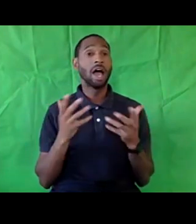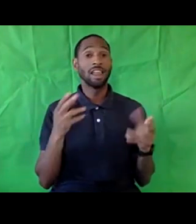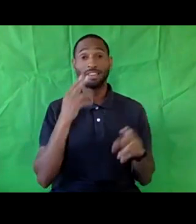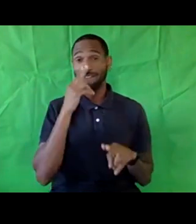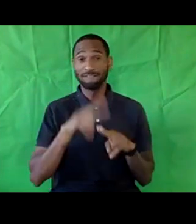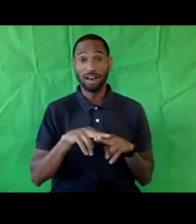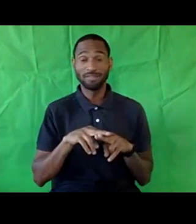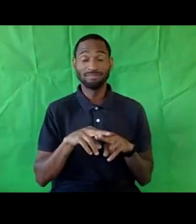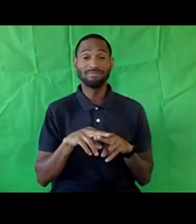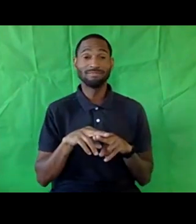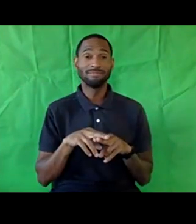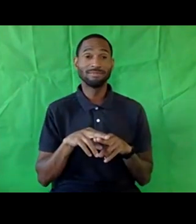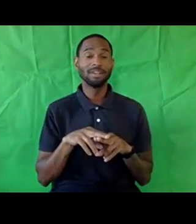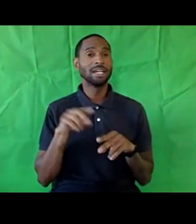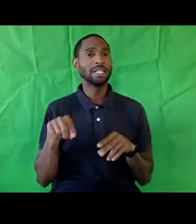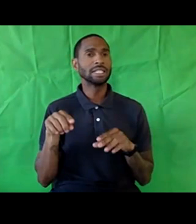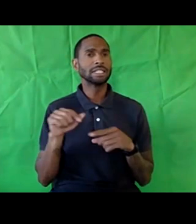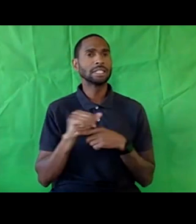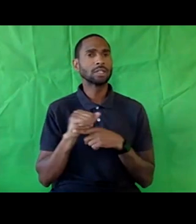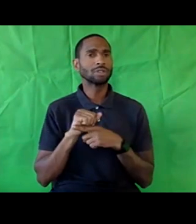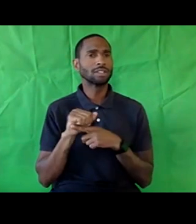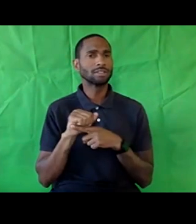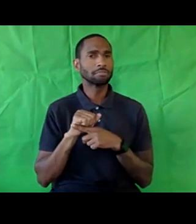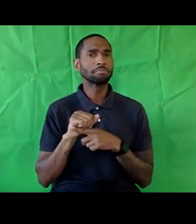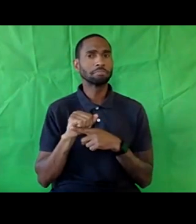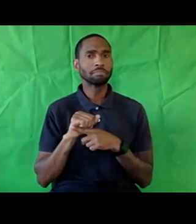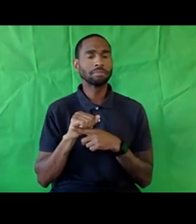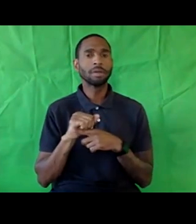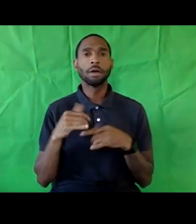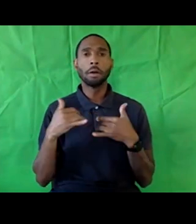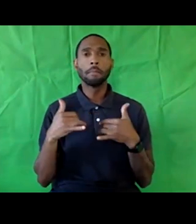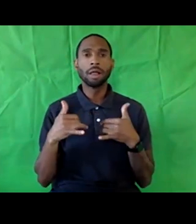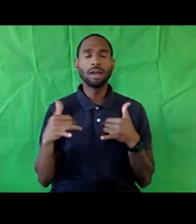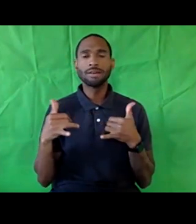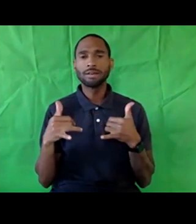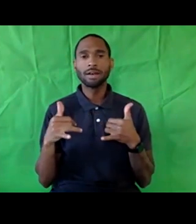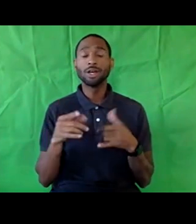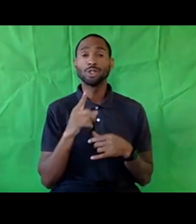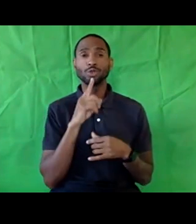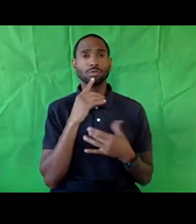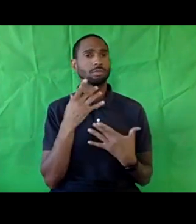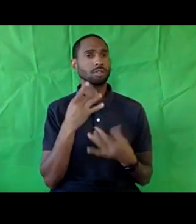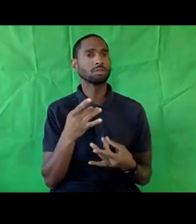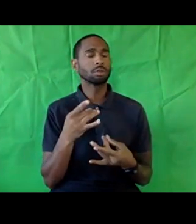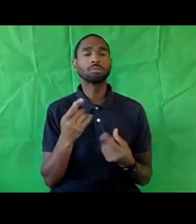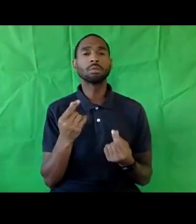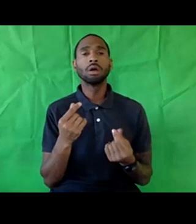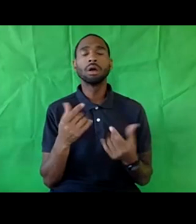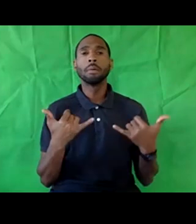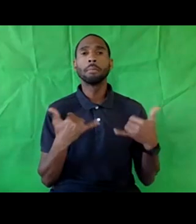fun in these exercises playing with, so it was really interesting playing with